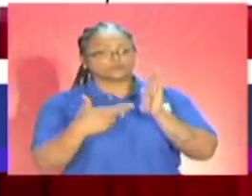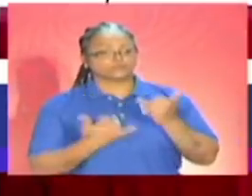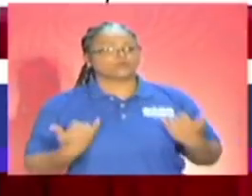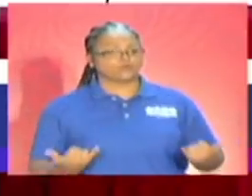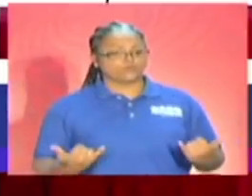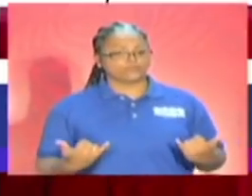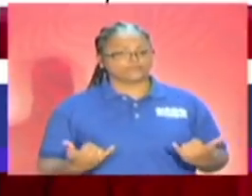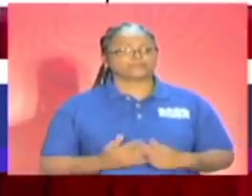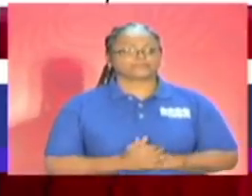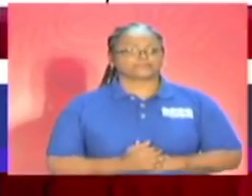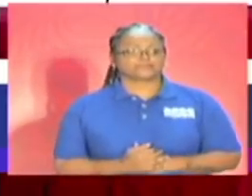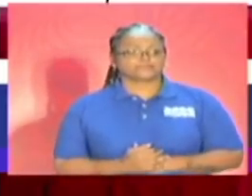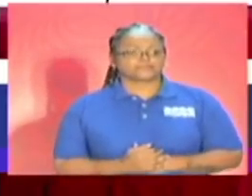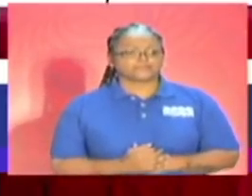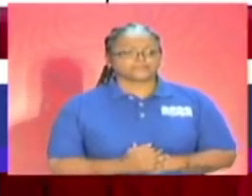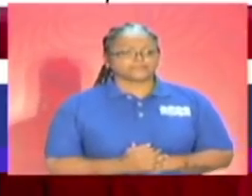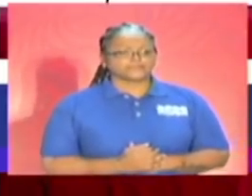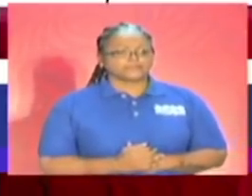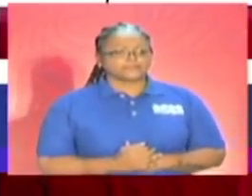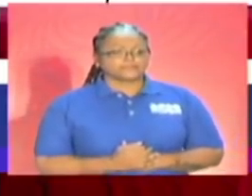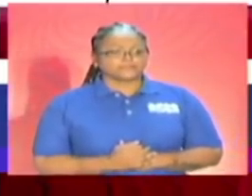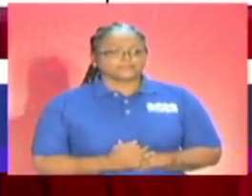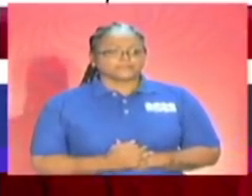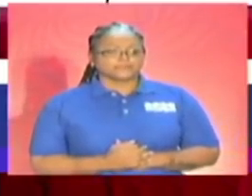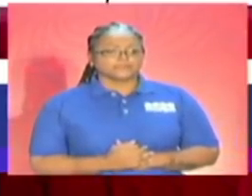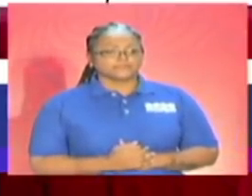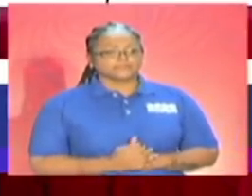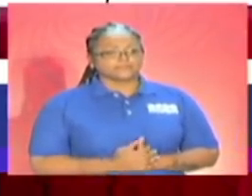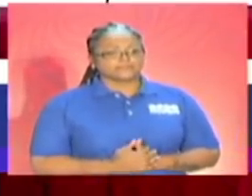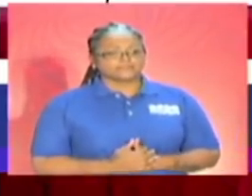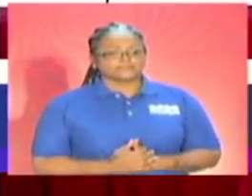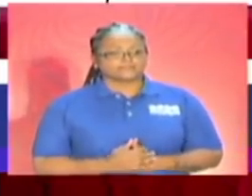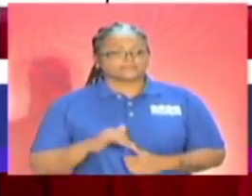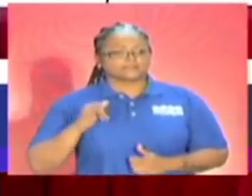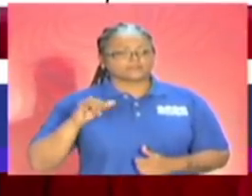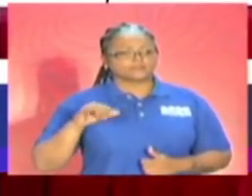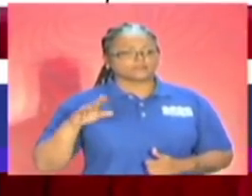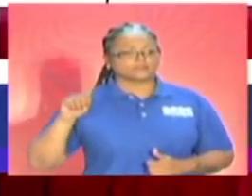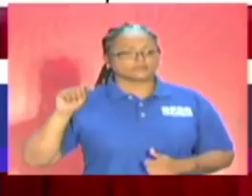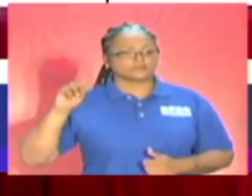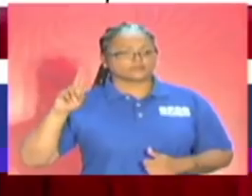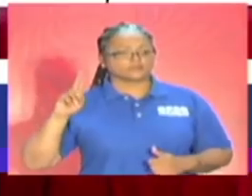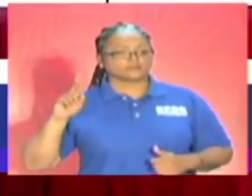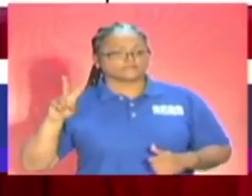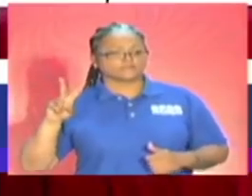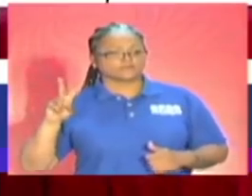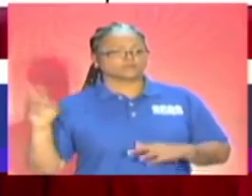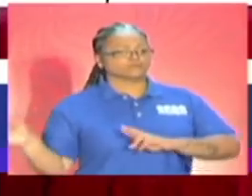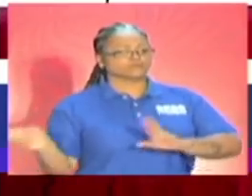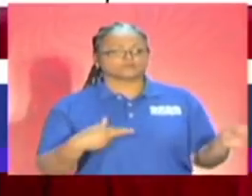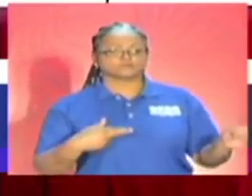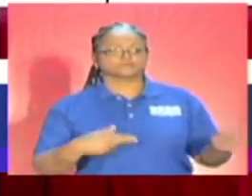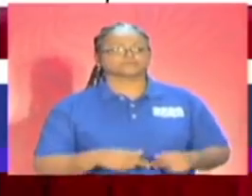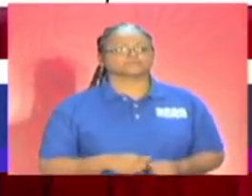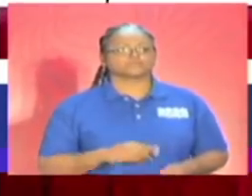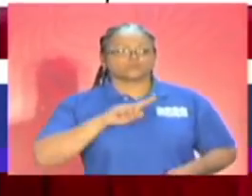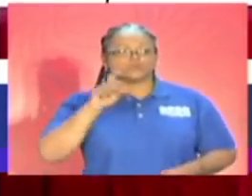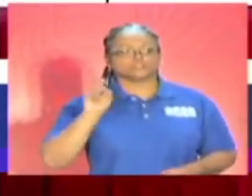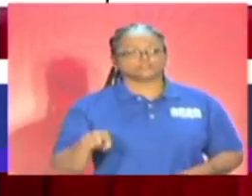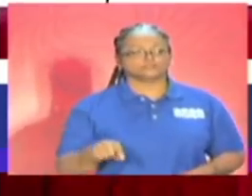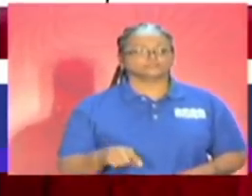much, CMO. IETV, good morning. We are ready for your two questions. Hi, good morning. Vida Mahes, IETV